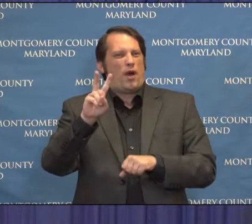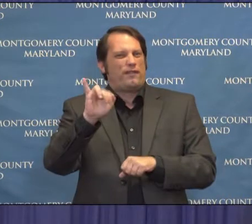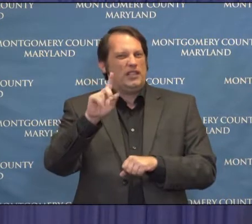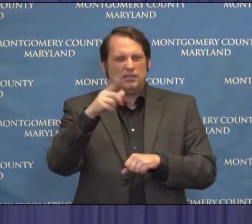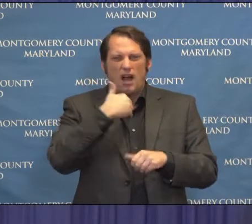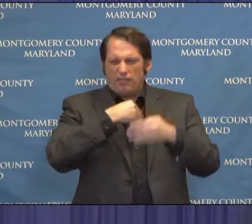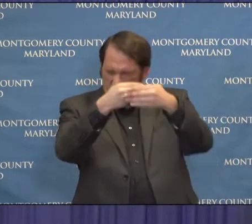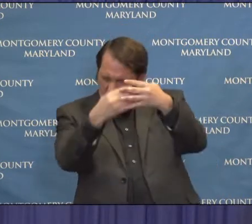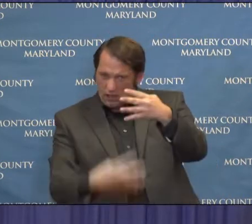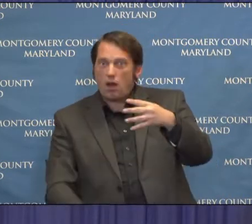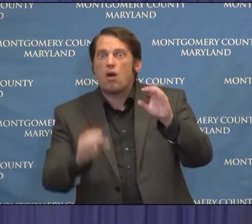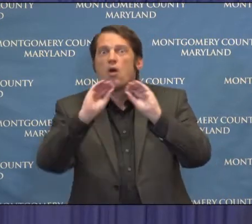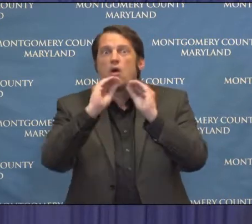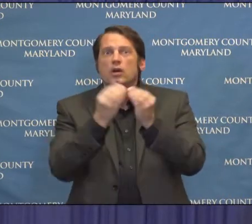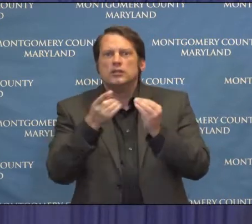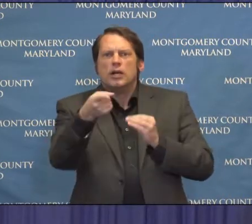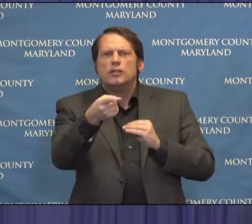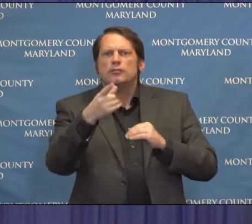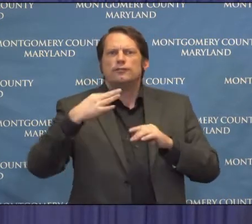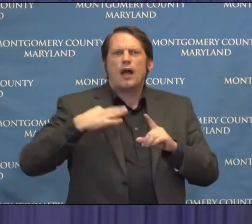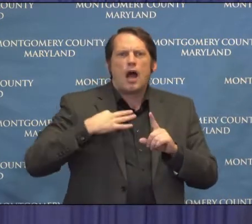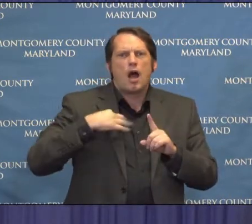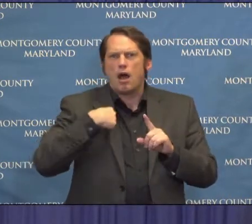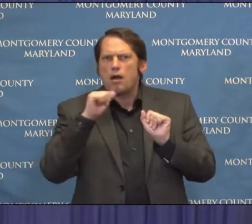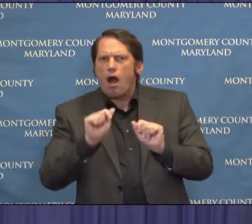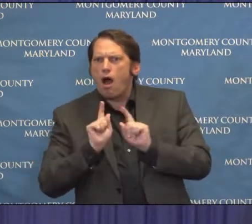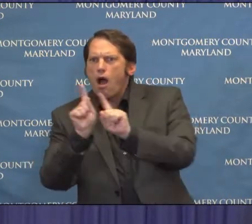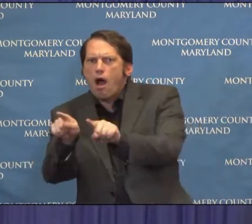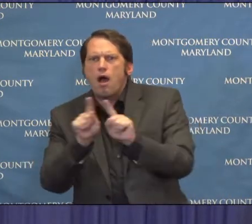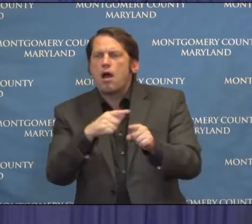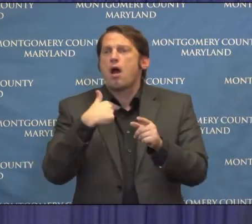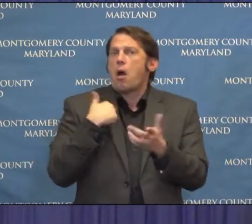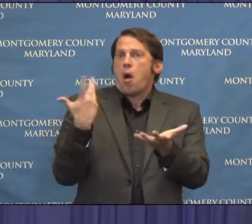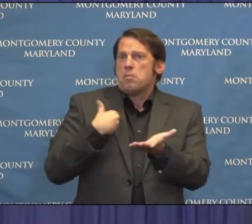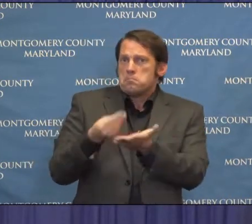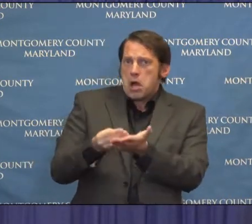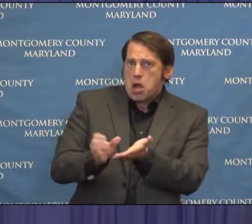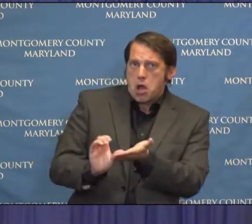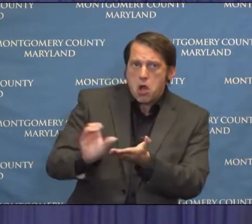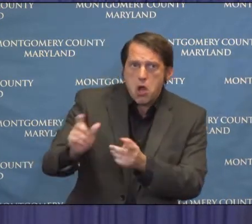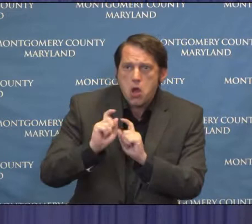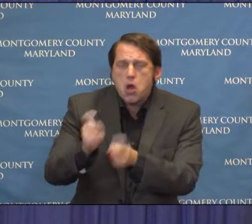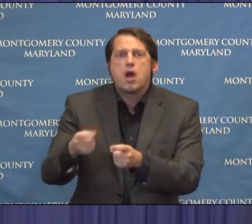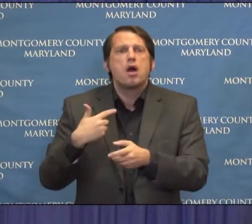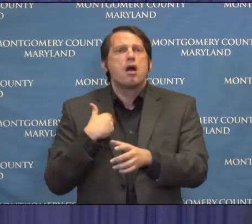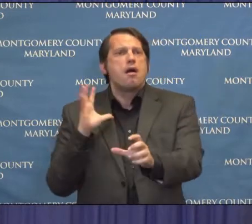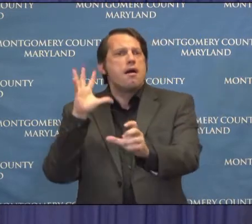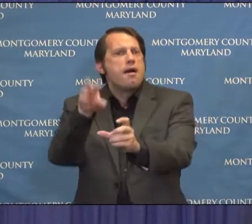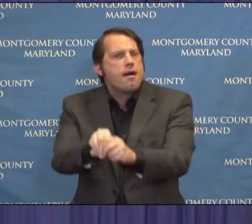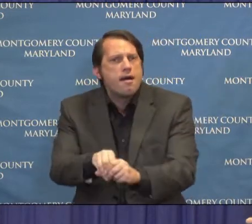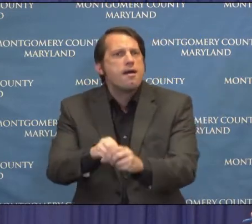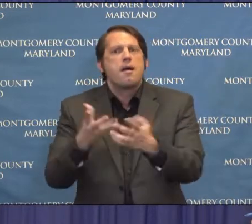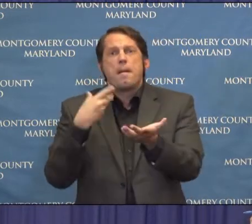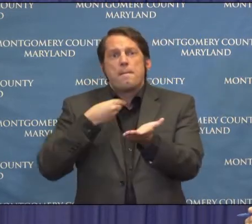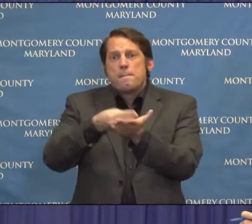and volunteer. Find somebody you can either give time or money to. I know in the world